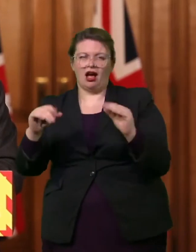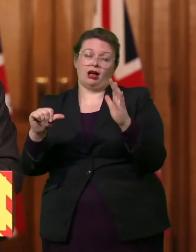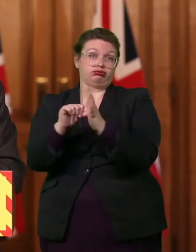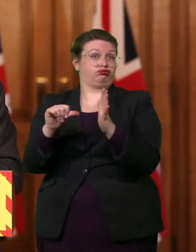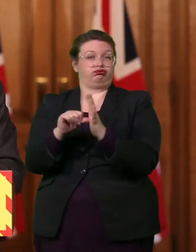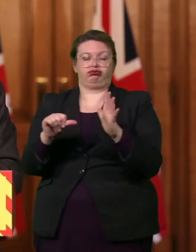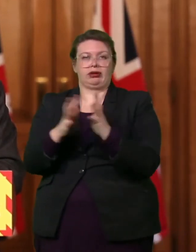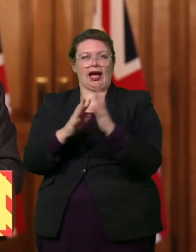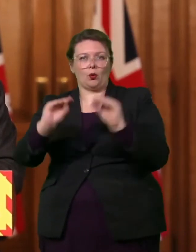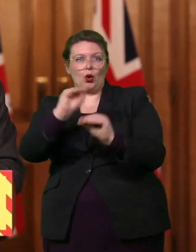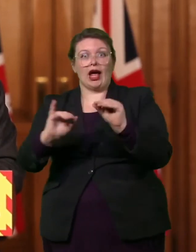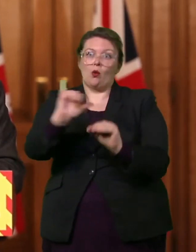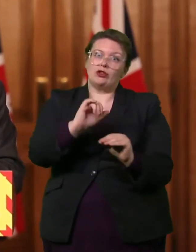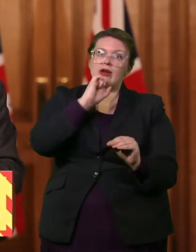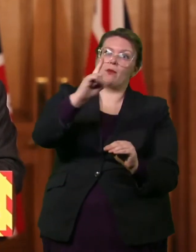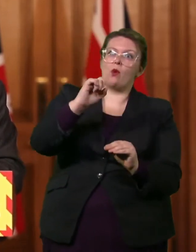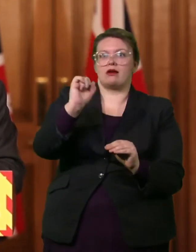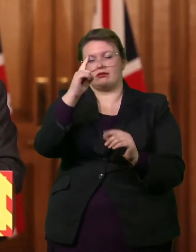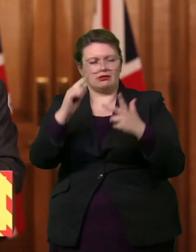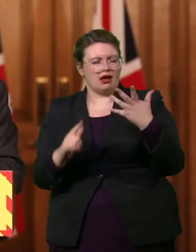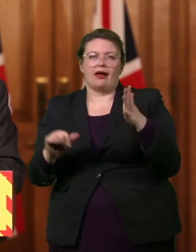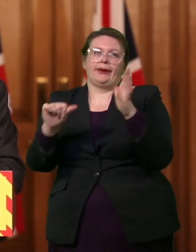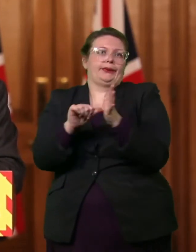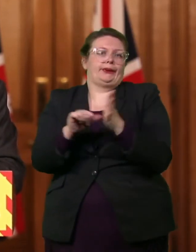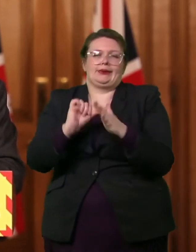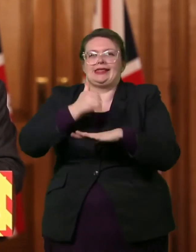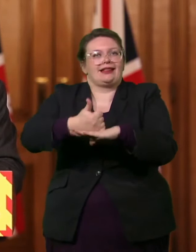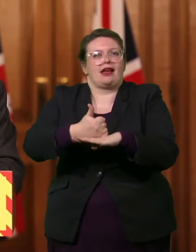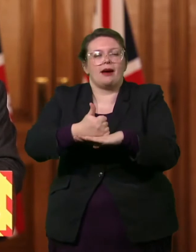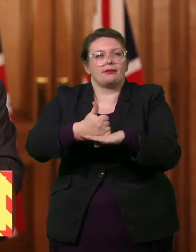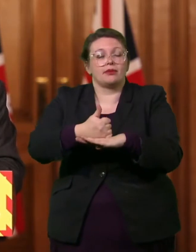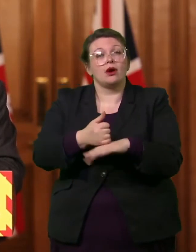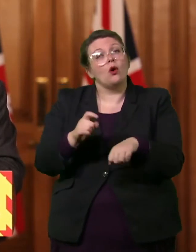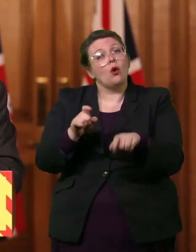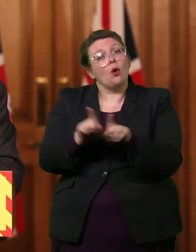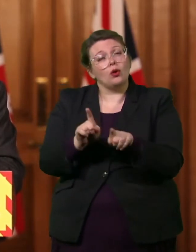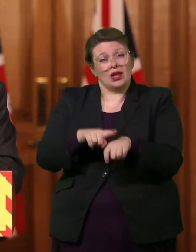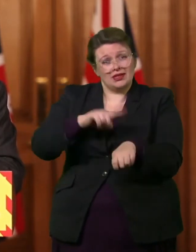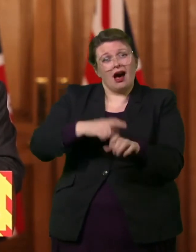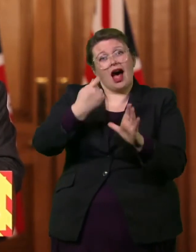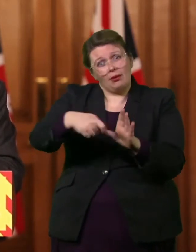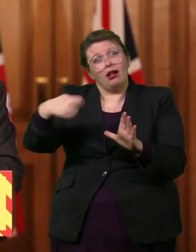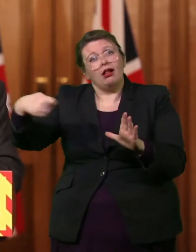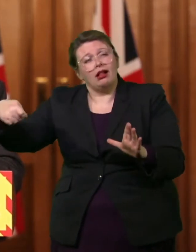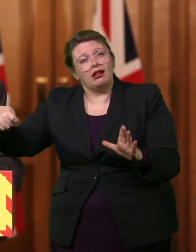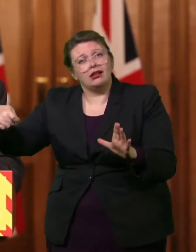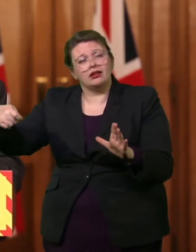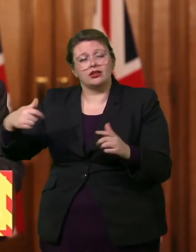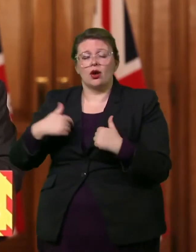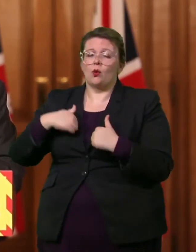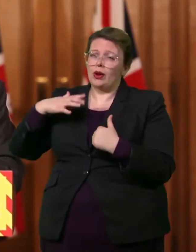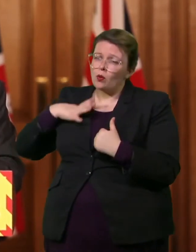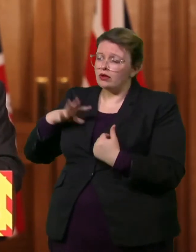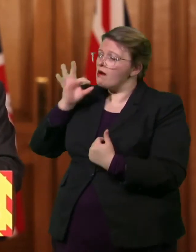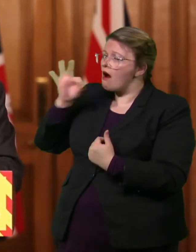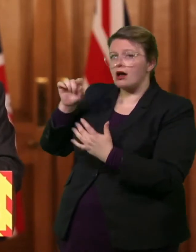complicated to put in place, and wouldn't have done what we asked the JCVI to do, which I think is the right thing,